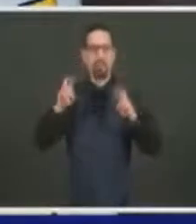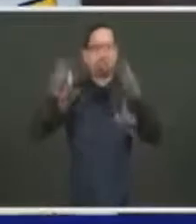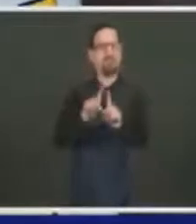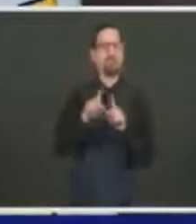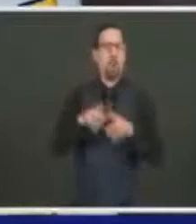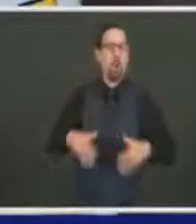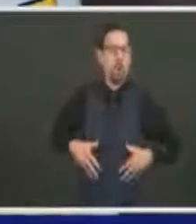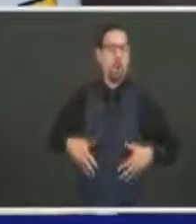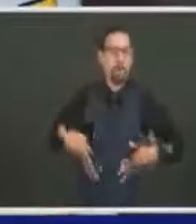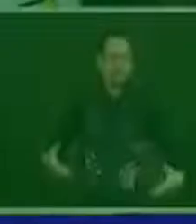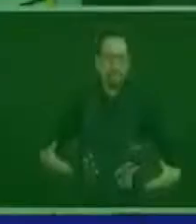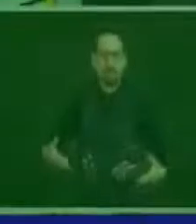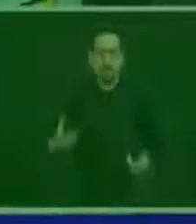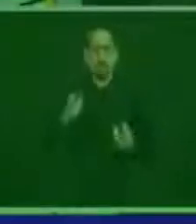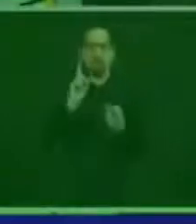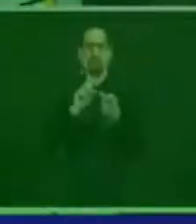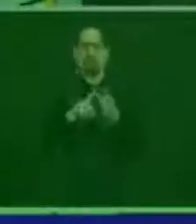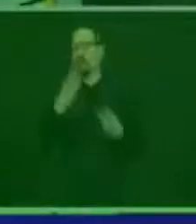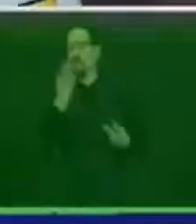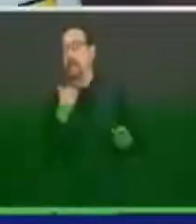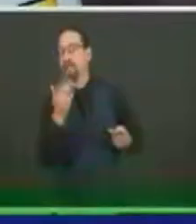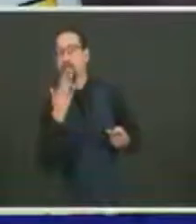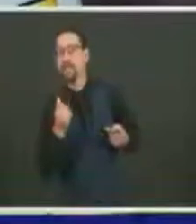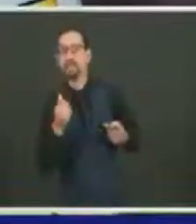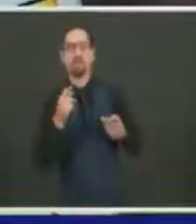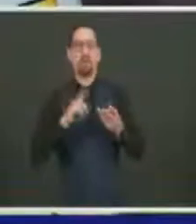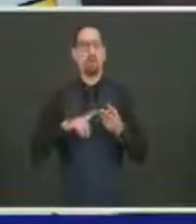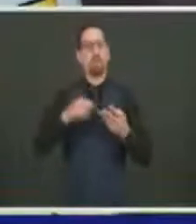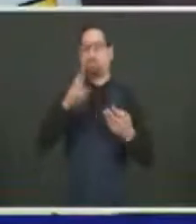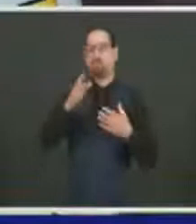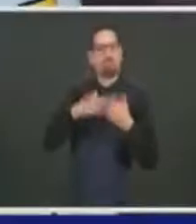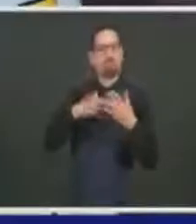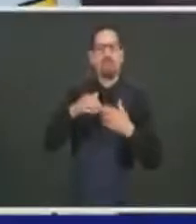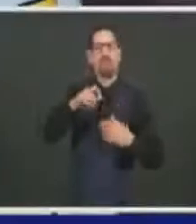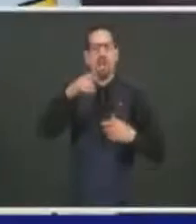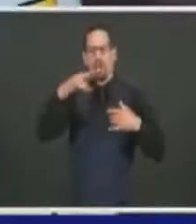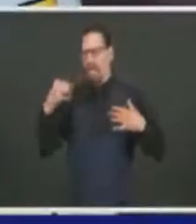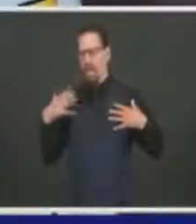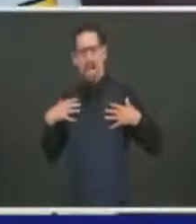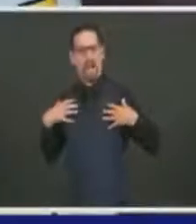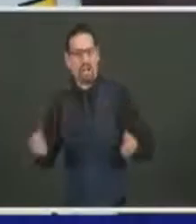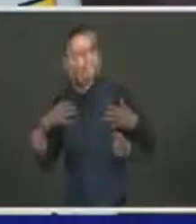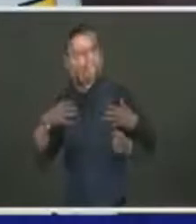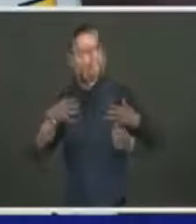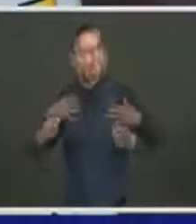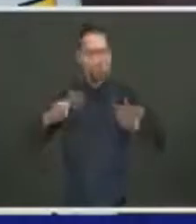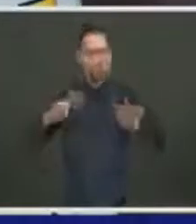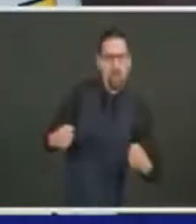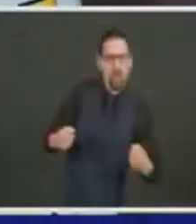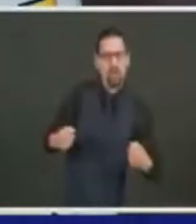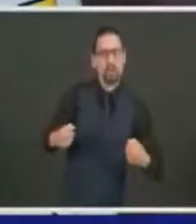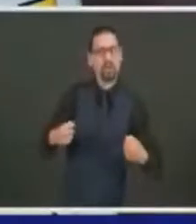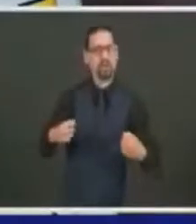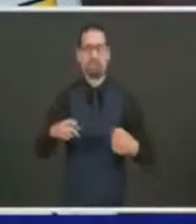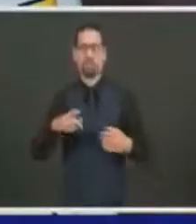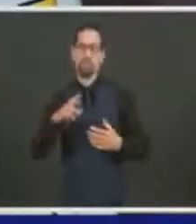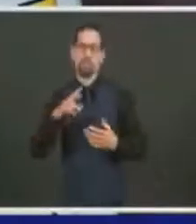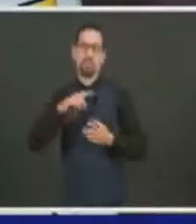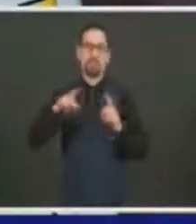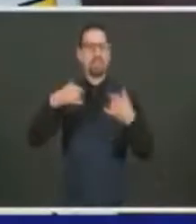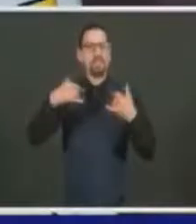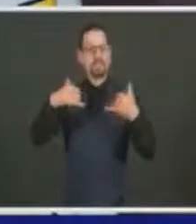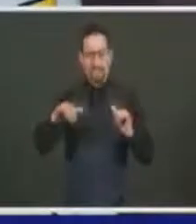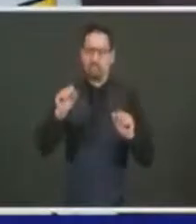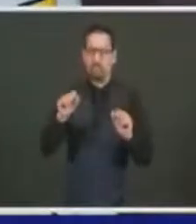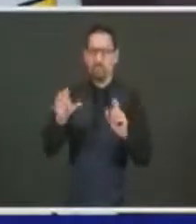chances are, if you're a young, healthy, active person who's in their 20s, you won't get very sick. But you know what you can do?